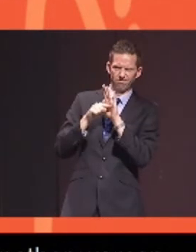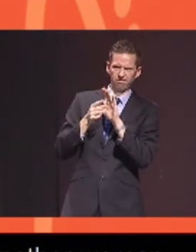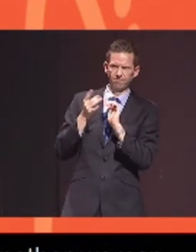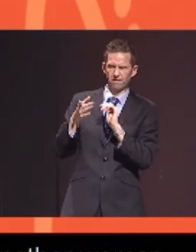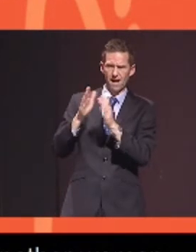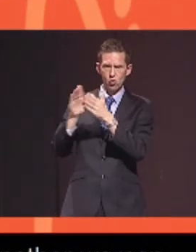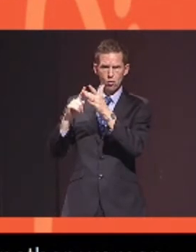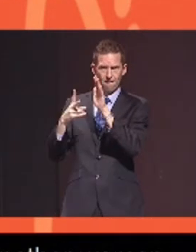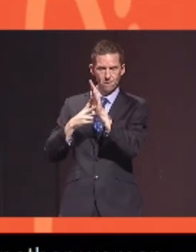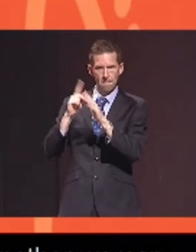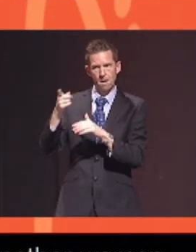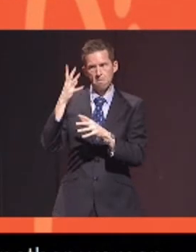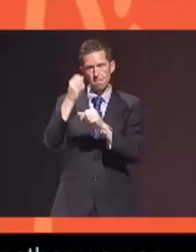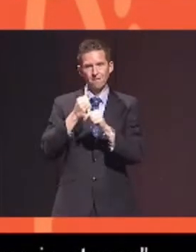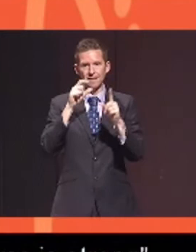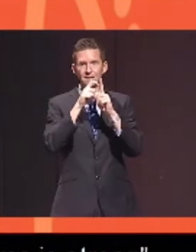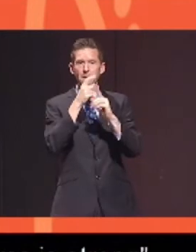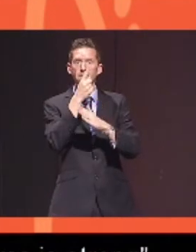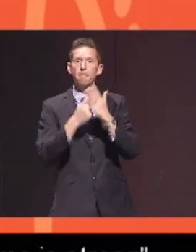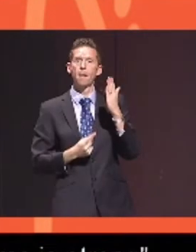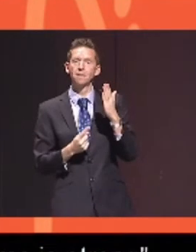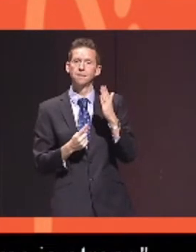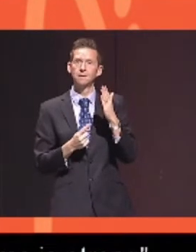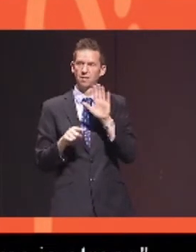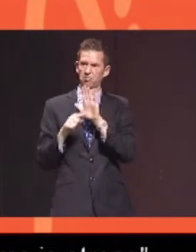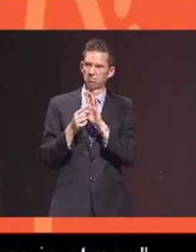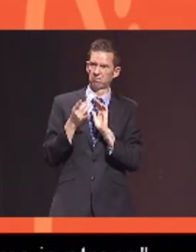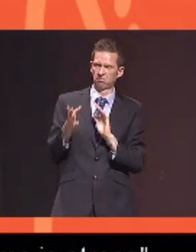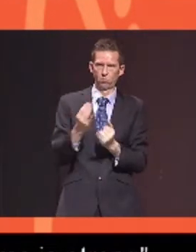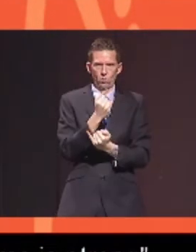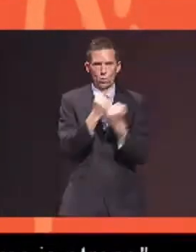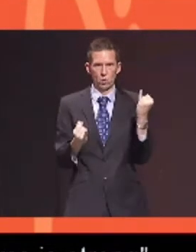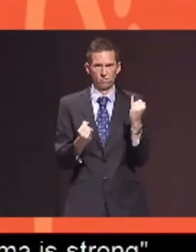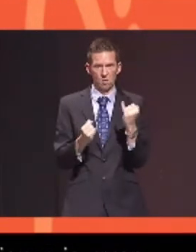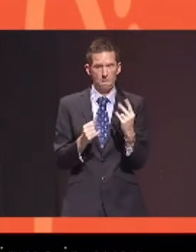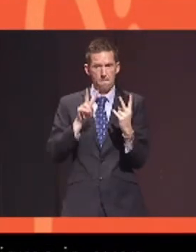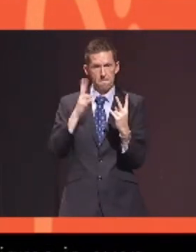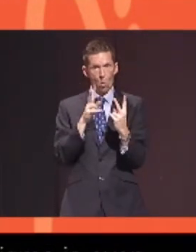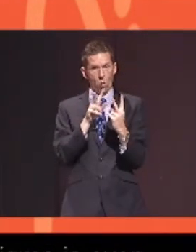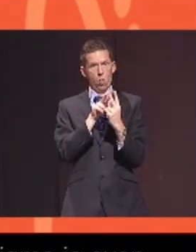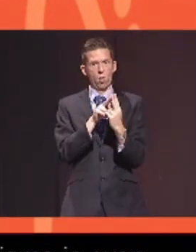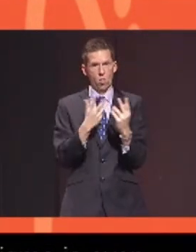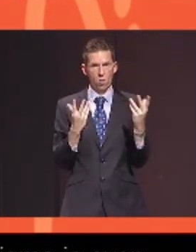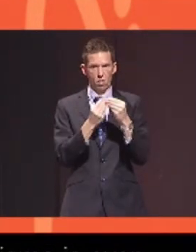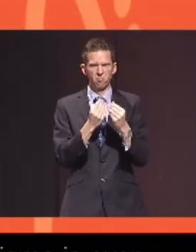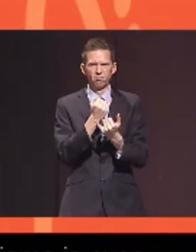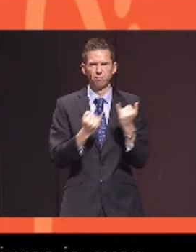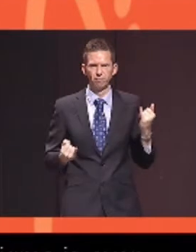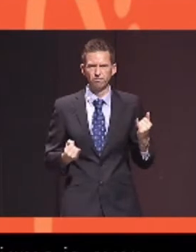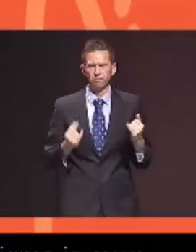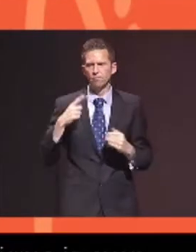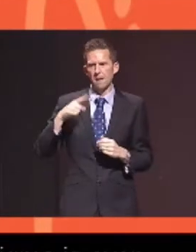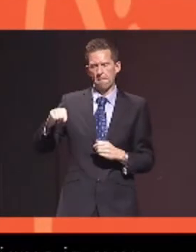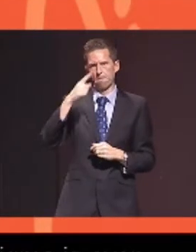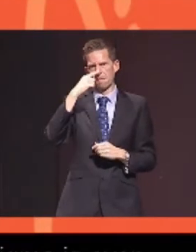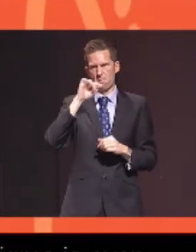considers that the disability-related stigma is even stronger. So you combine both, and that's what these